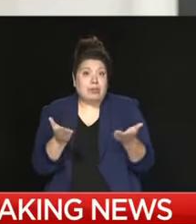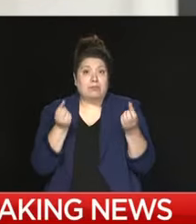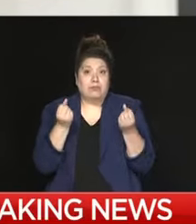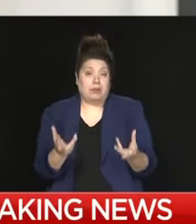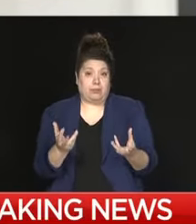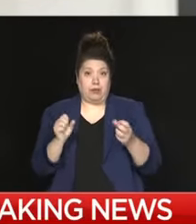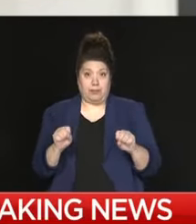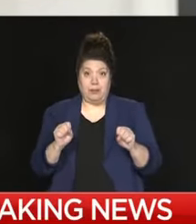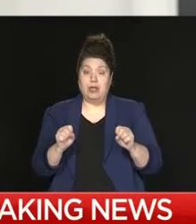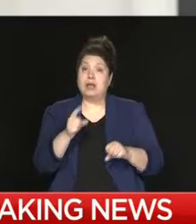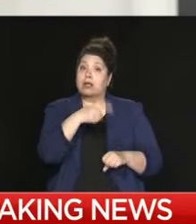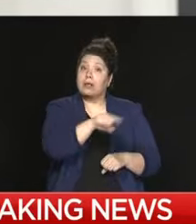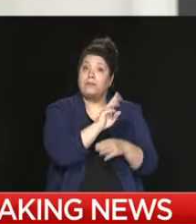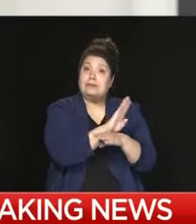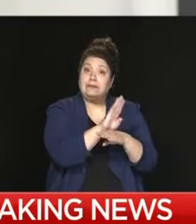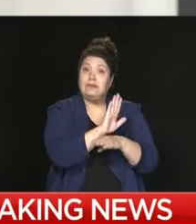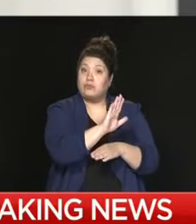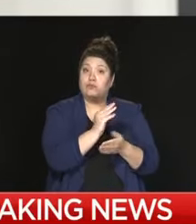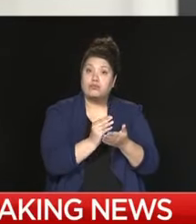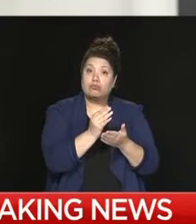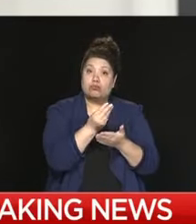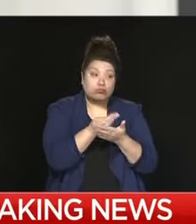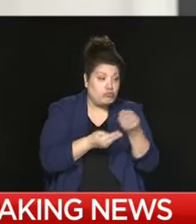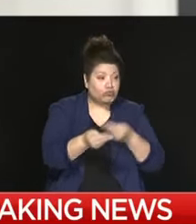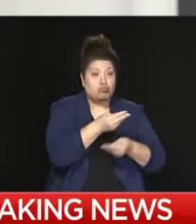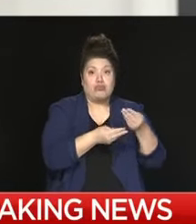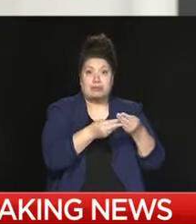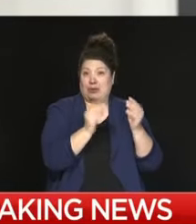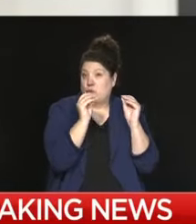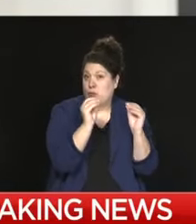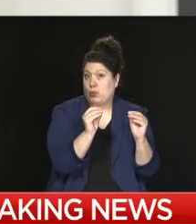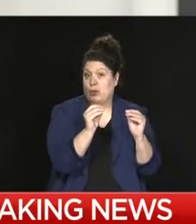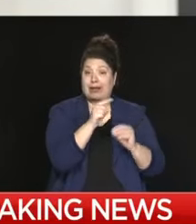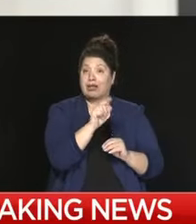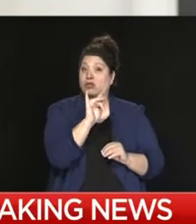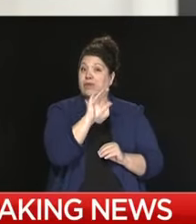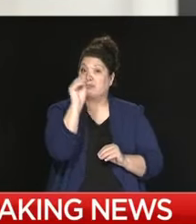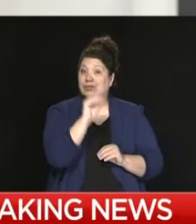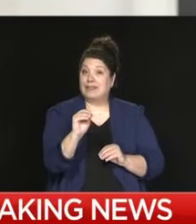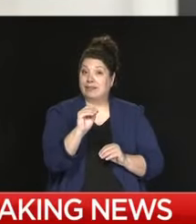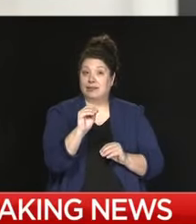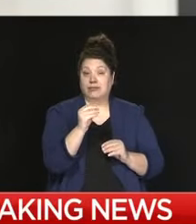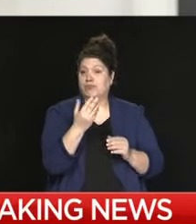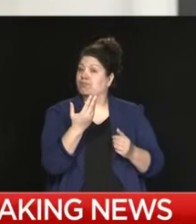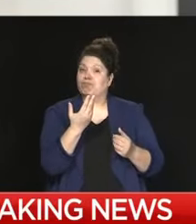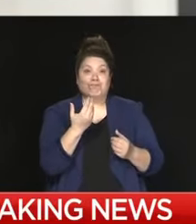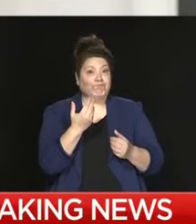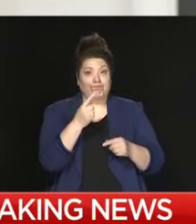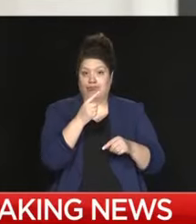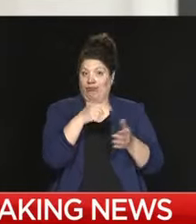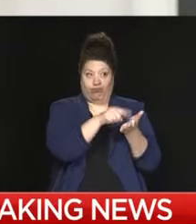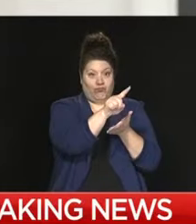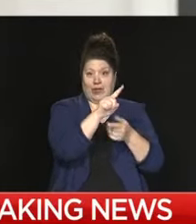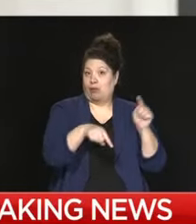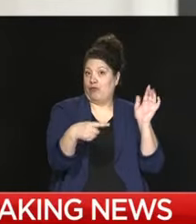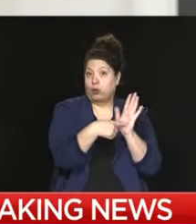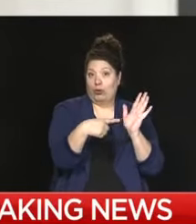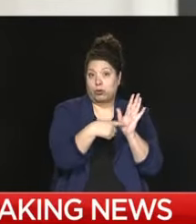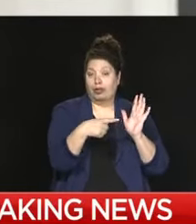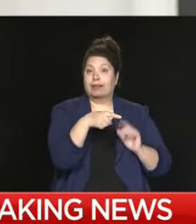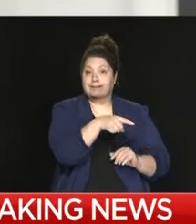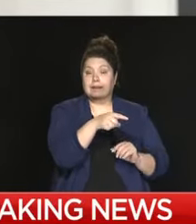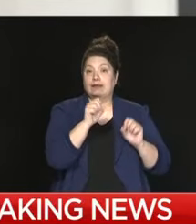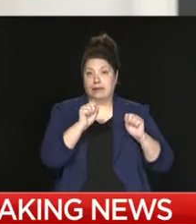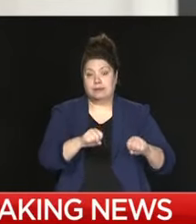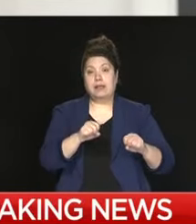The businesses that have no revenue and are unable to make even the 25% rent, well, they still have access to